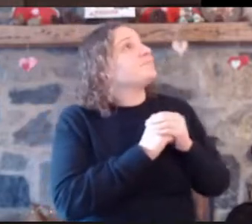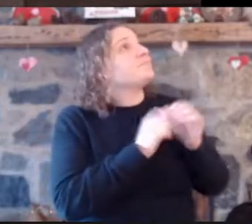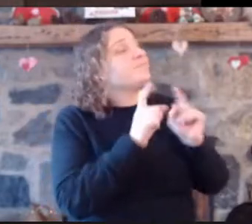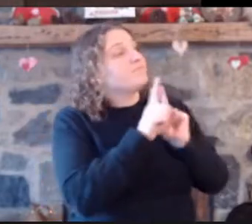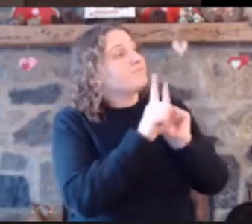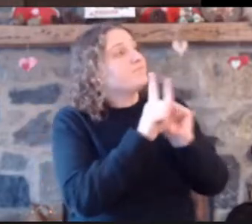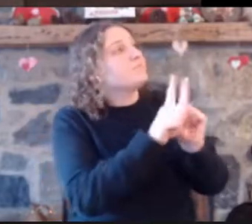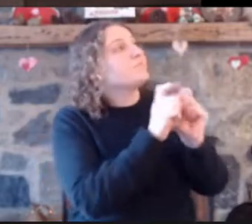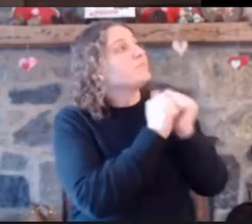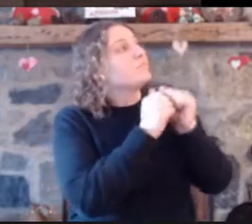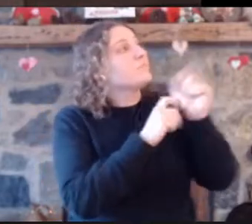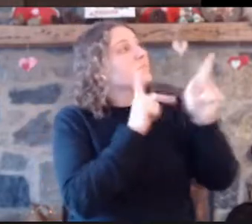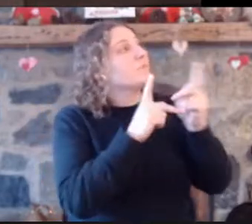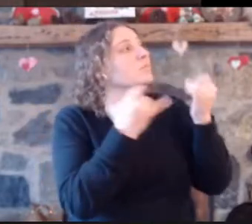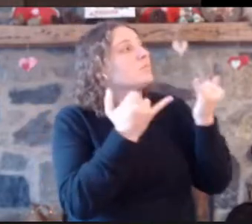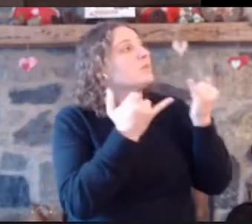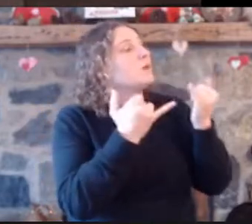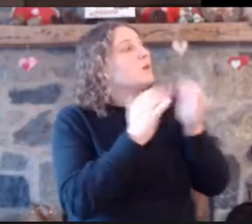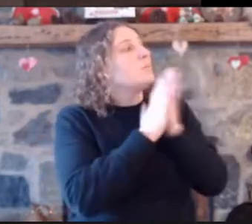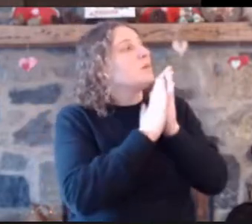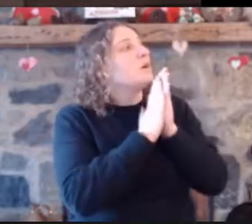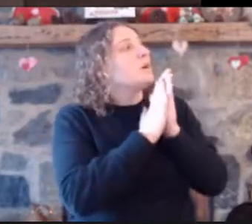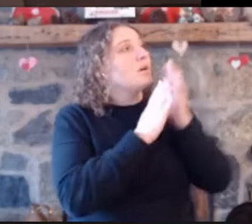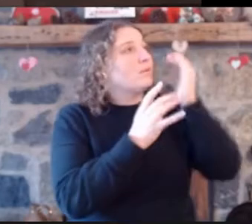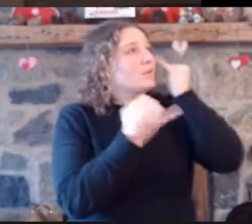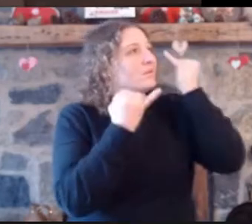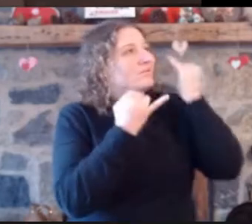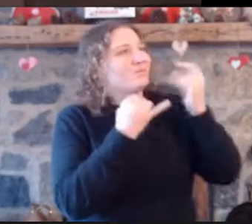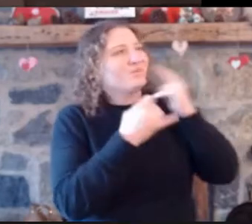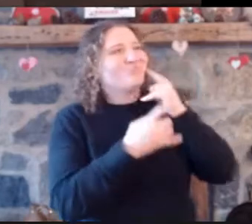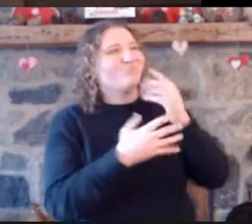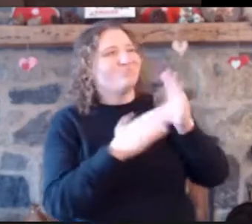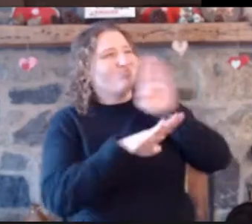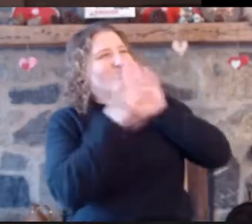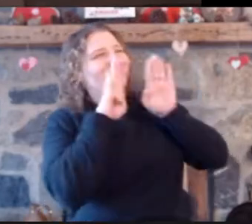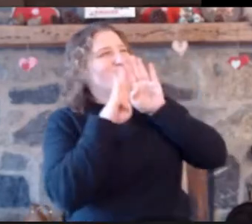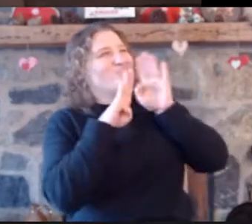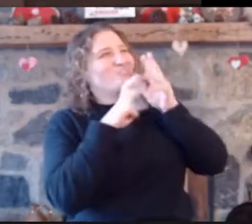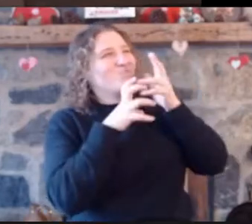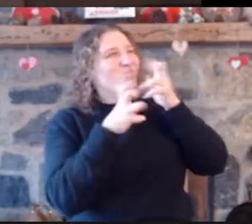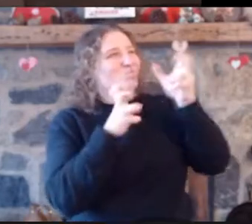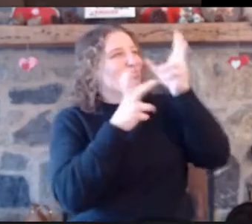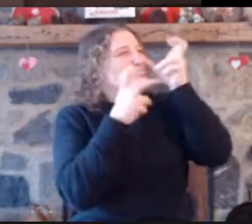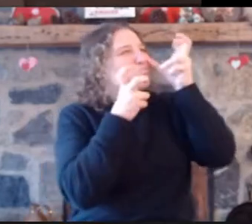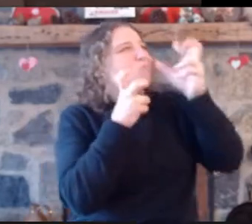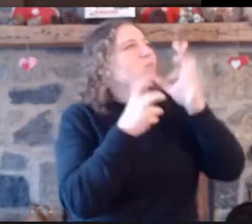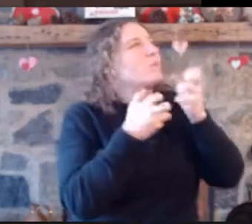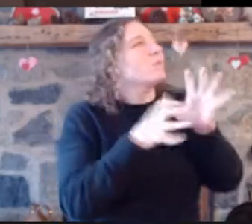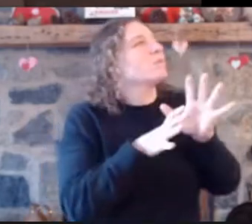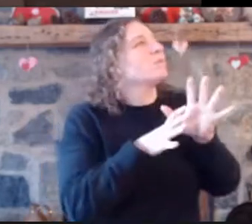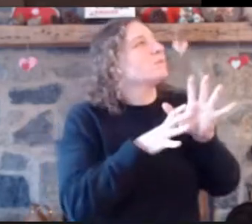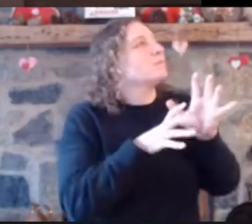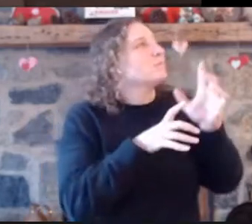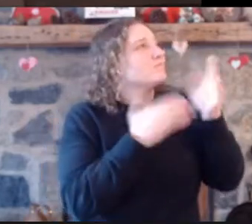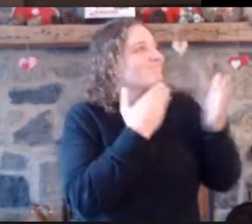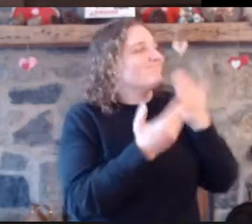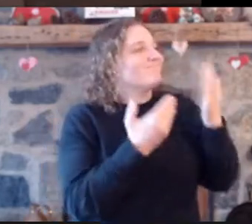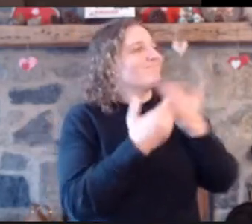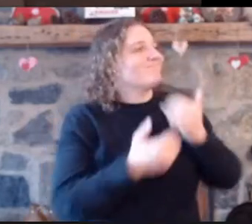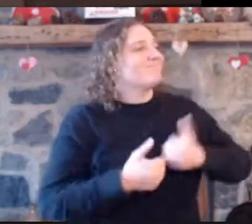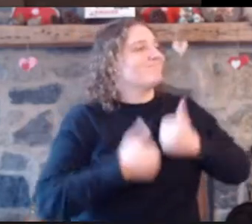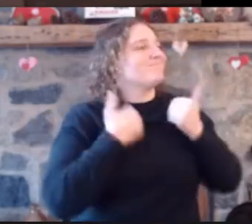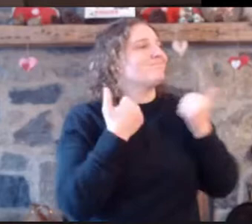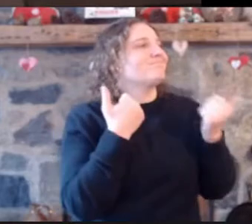And I pray for anyone, I don't know, maybe they're grinding their teeth. They don't want to hear this. Because it's easier for them to live with